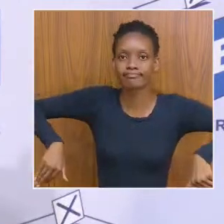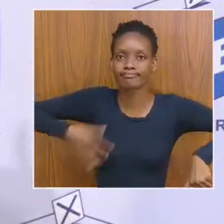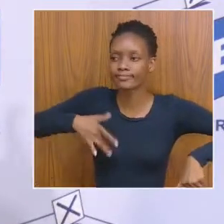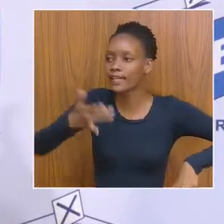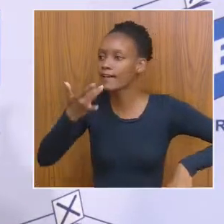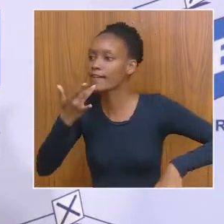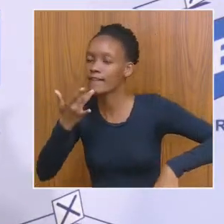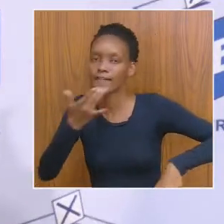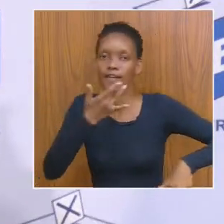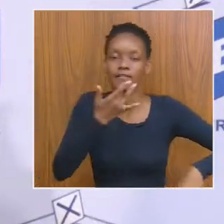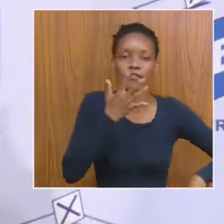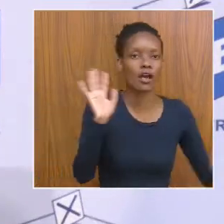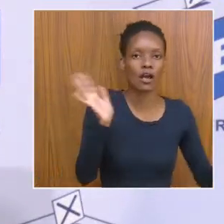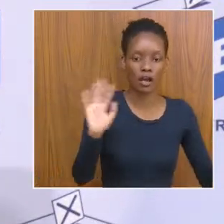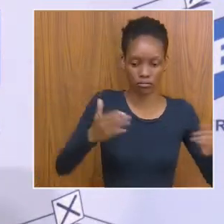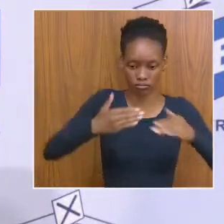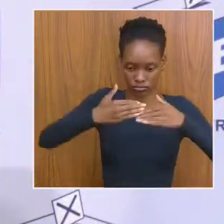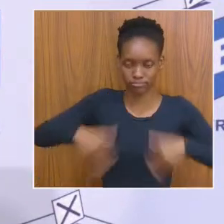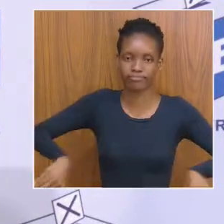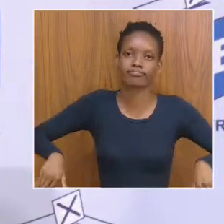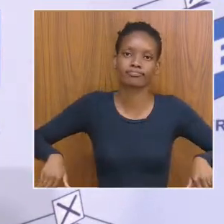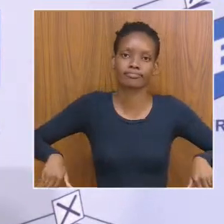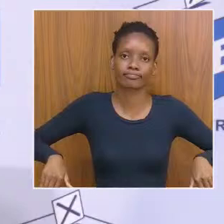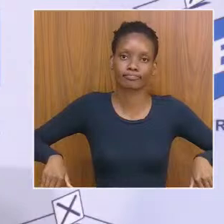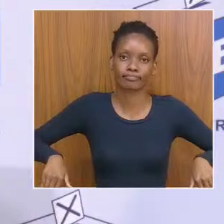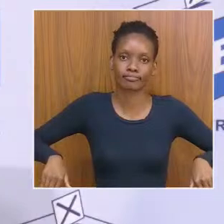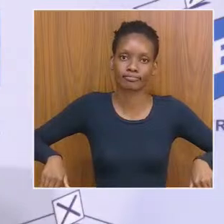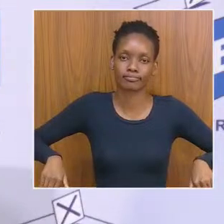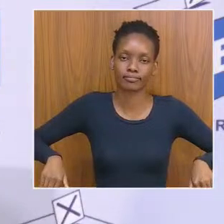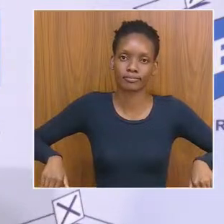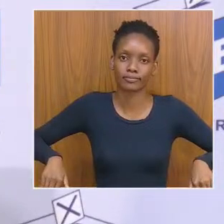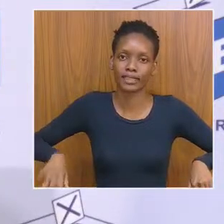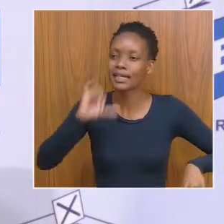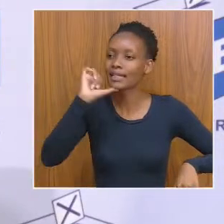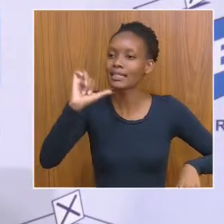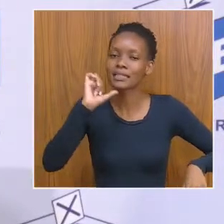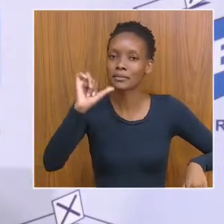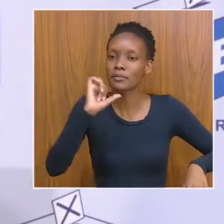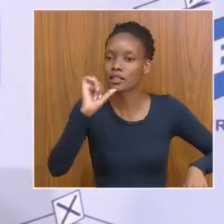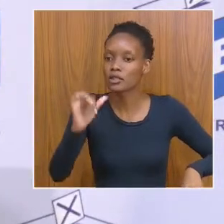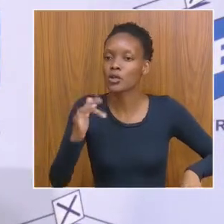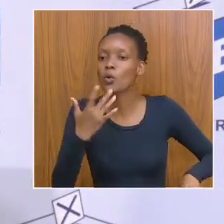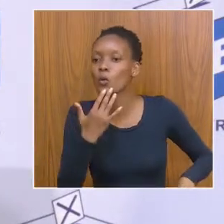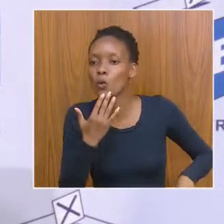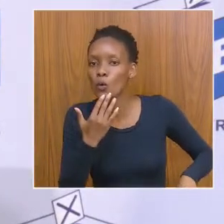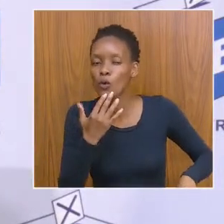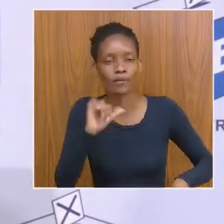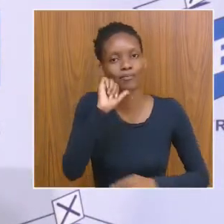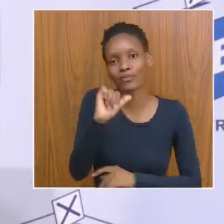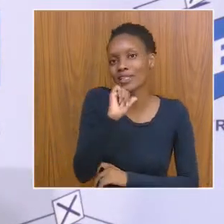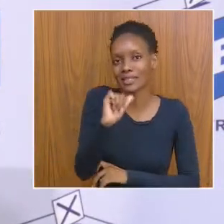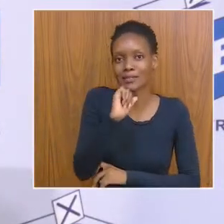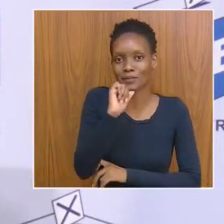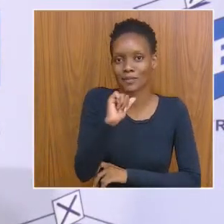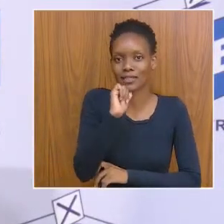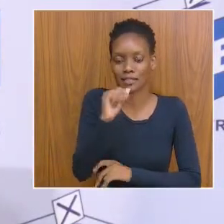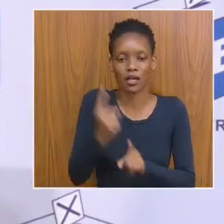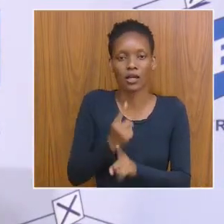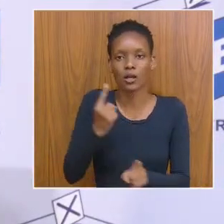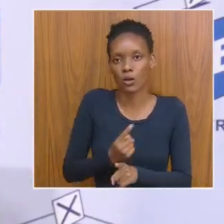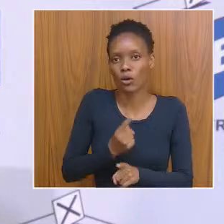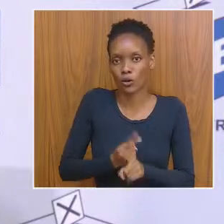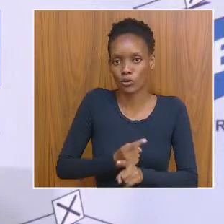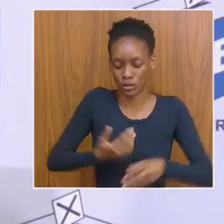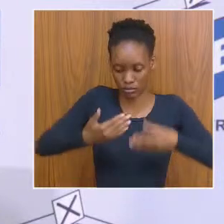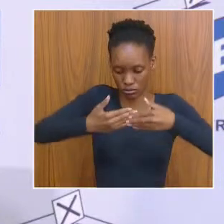take decision on the basis of the person in front of you. Because if that influences your decision making, you are no